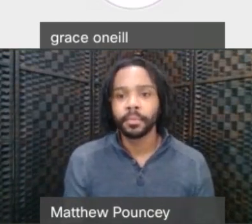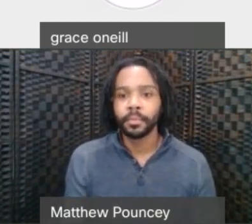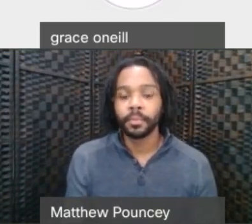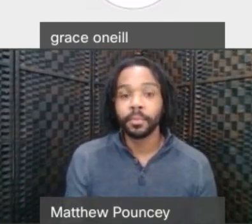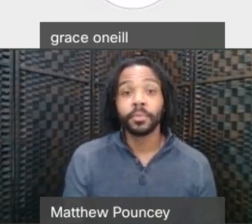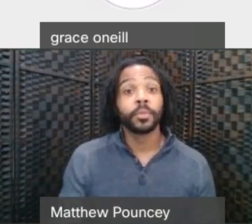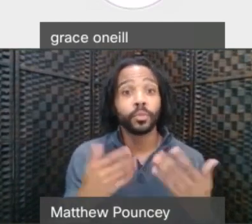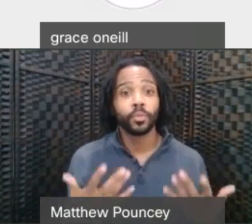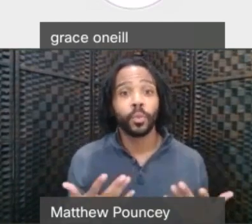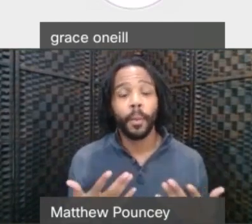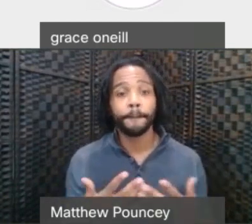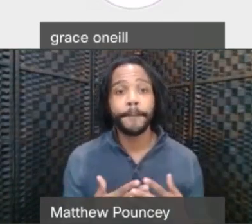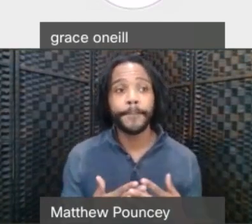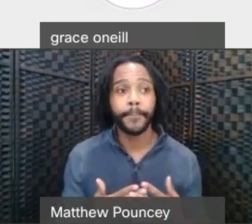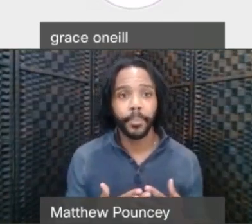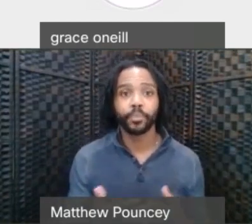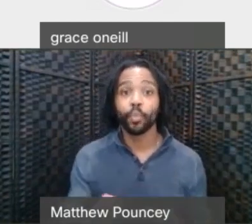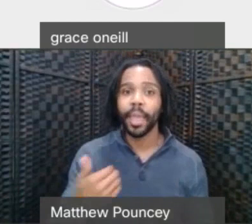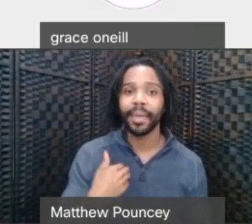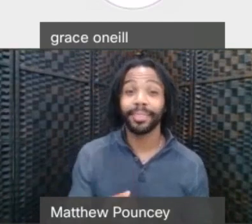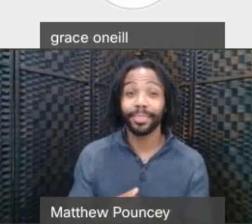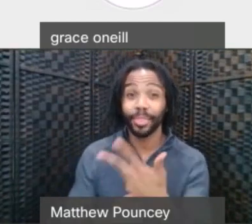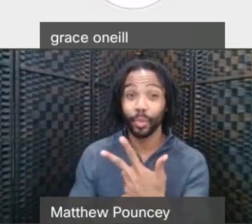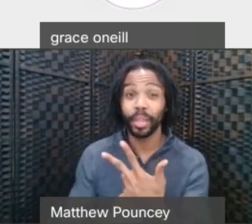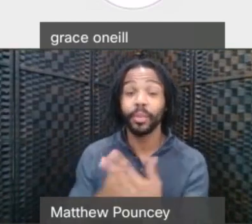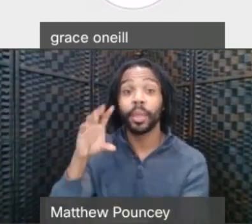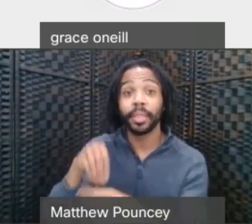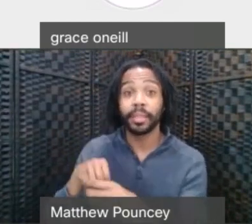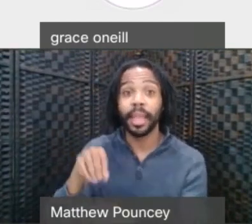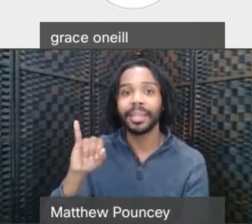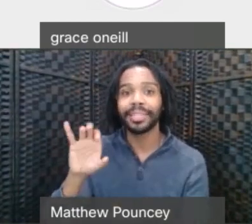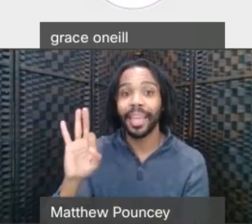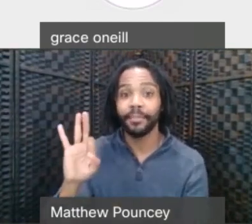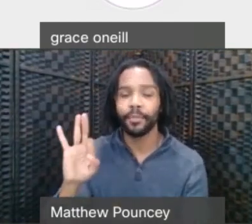So it was 3 people in 1 ICF and 1 person in another.